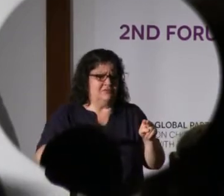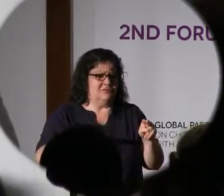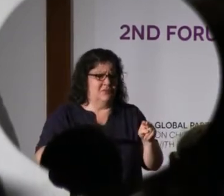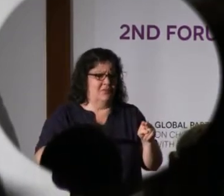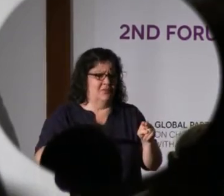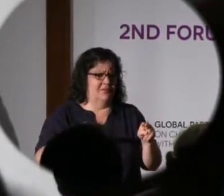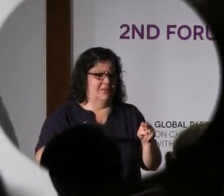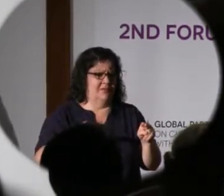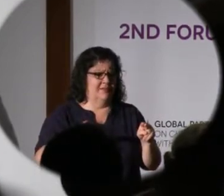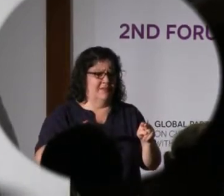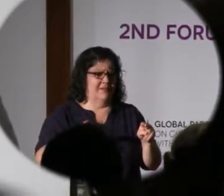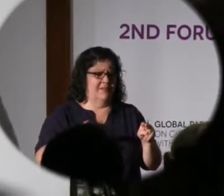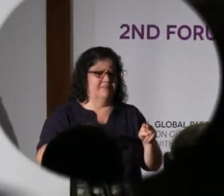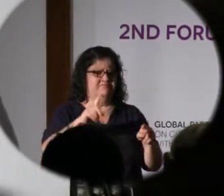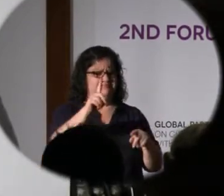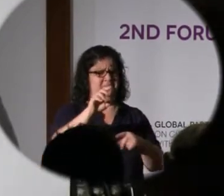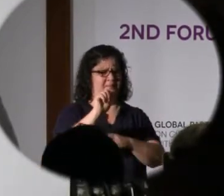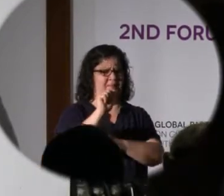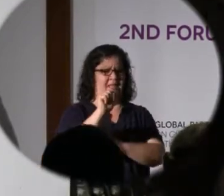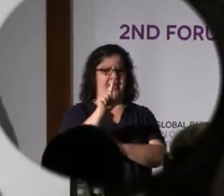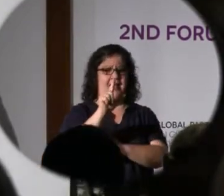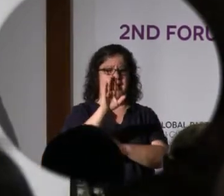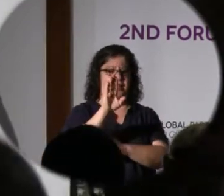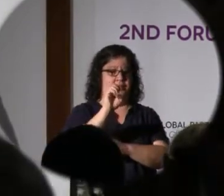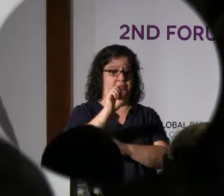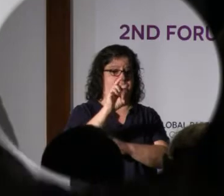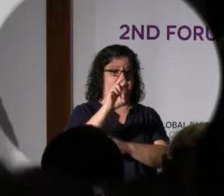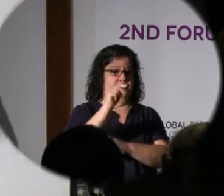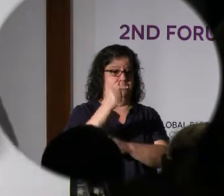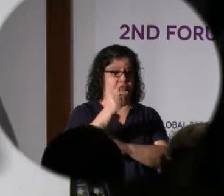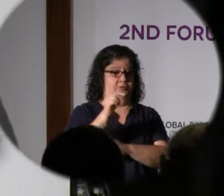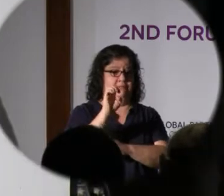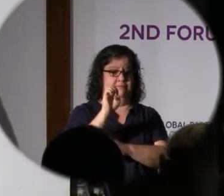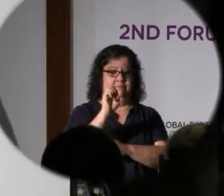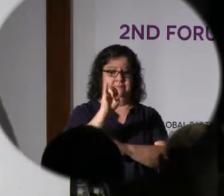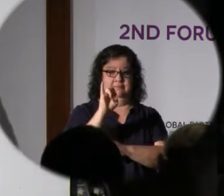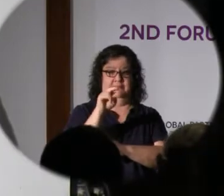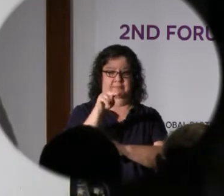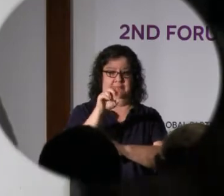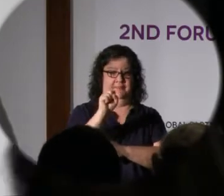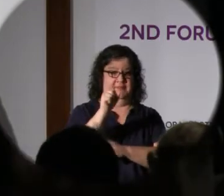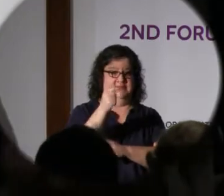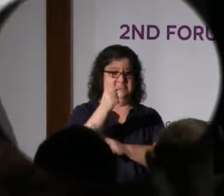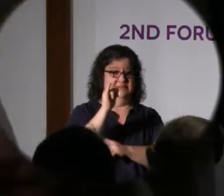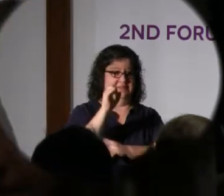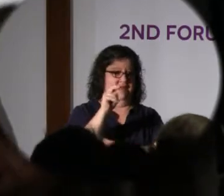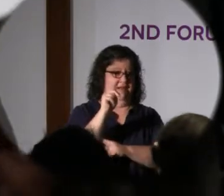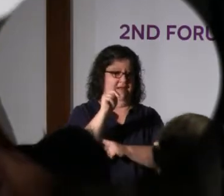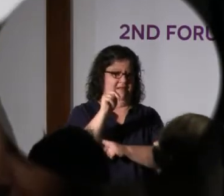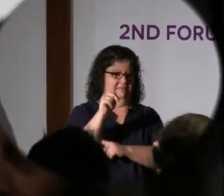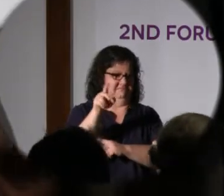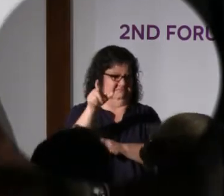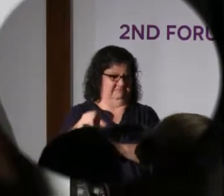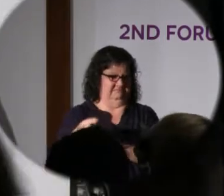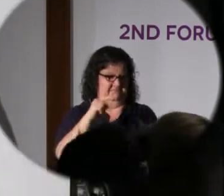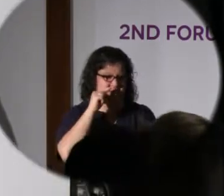"Those who have the privilege to know have the duty to